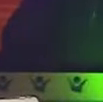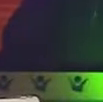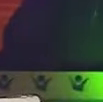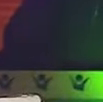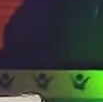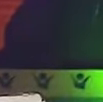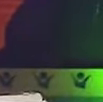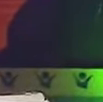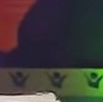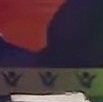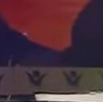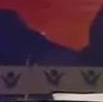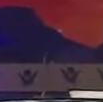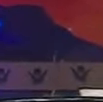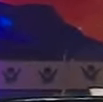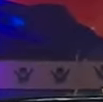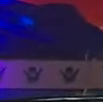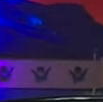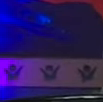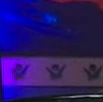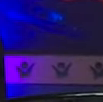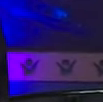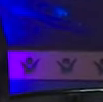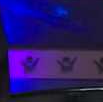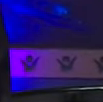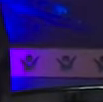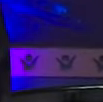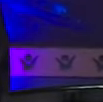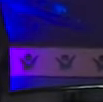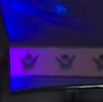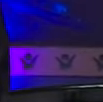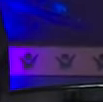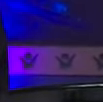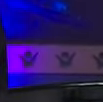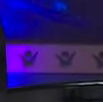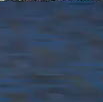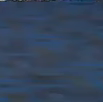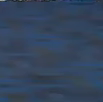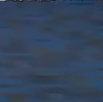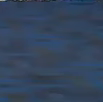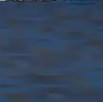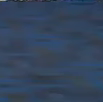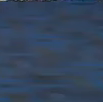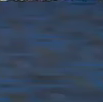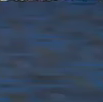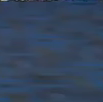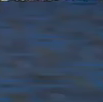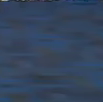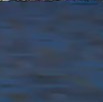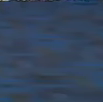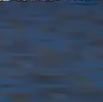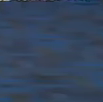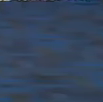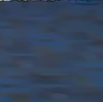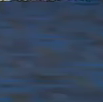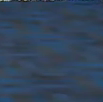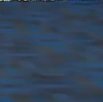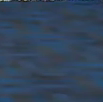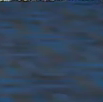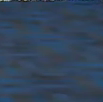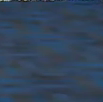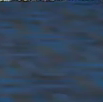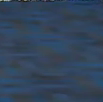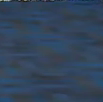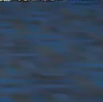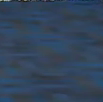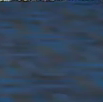soup and you sat down to eat that beautiful carrot soup. And I said to you, there's only a little